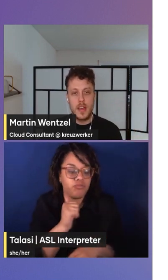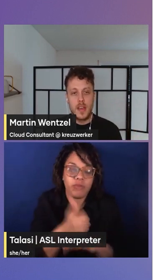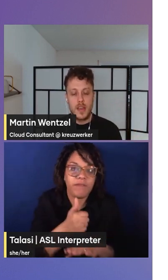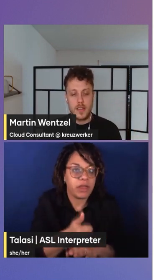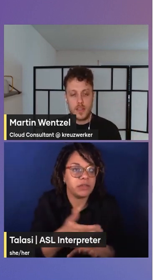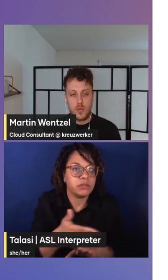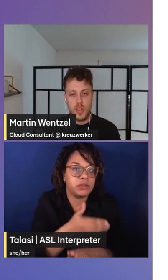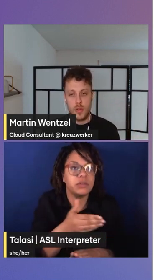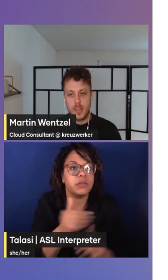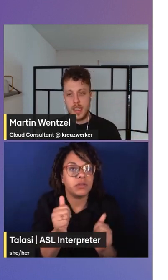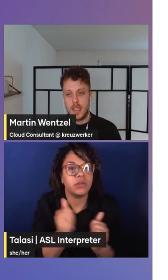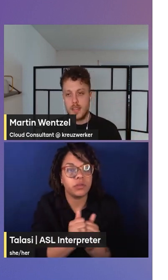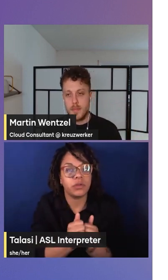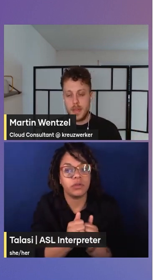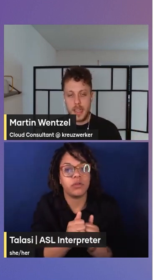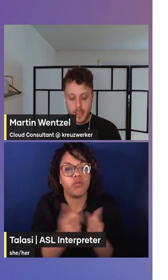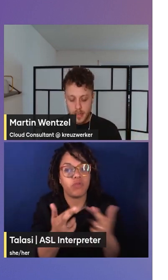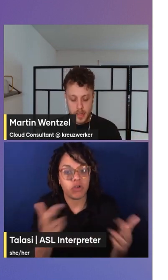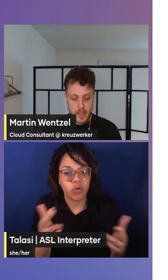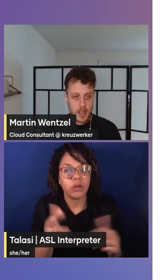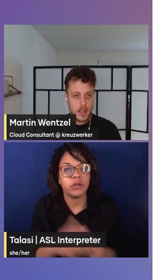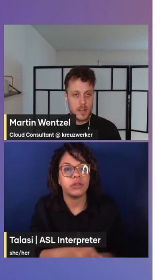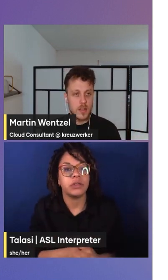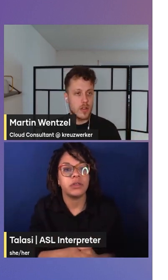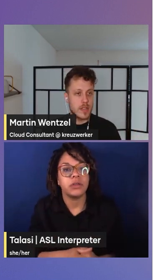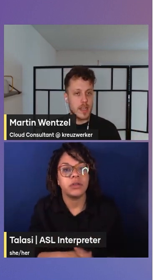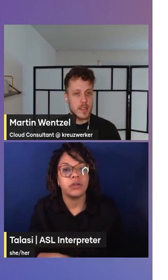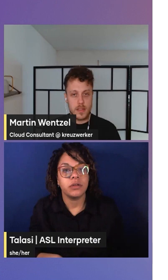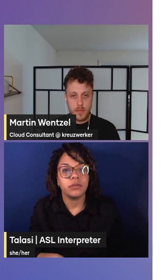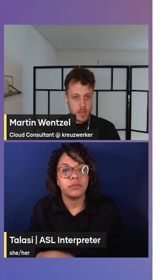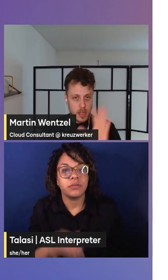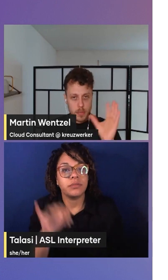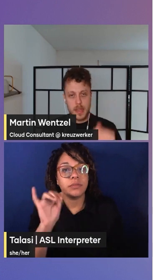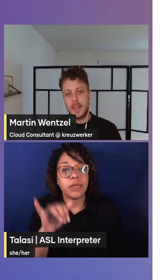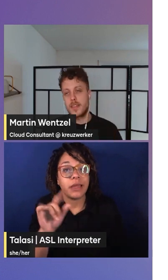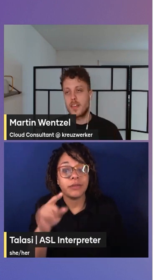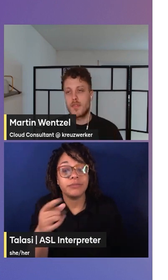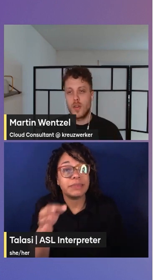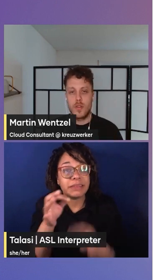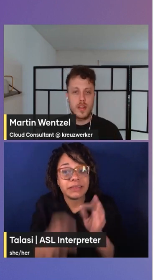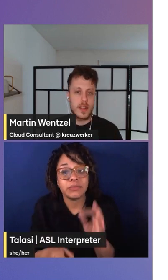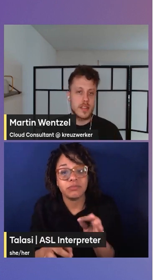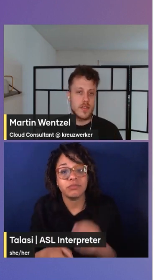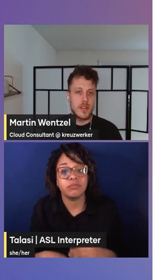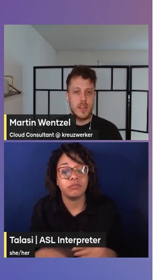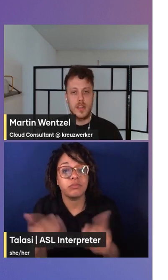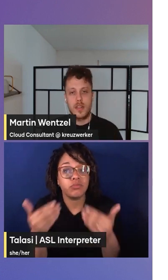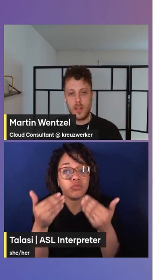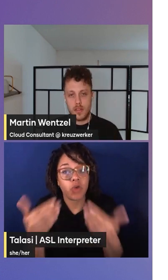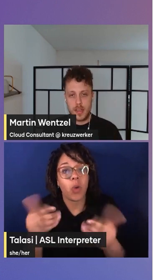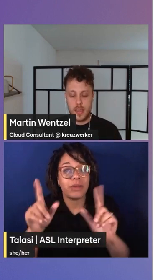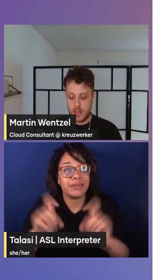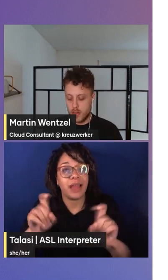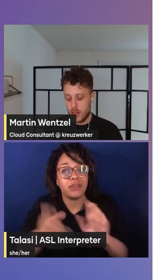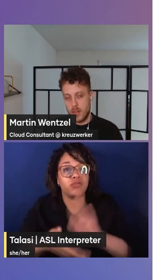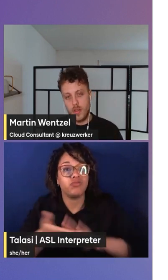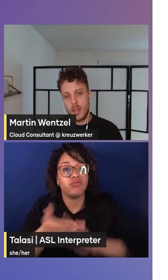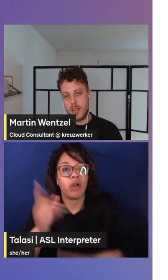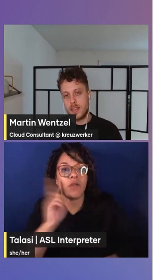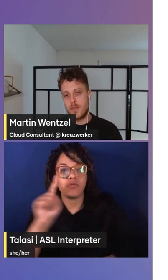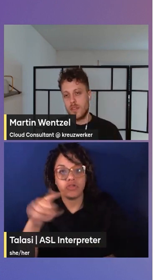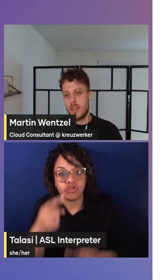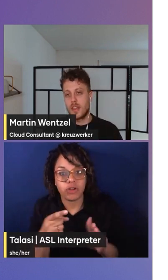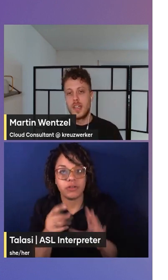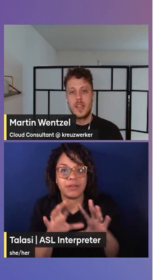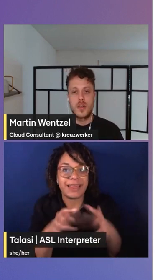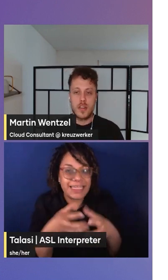for. So we could simply tell go test, please run only the tests for the Docker container or only the